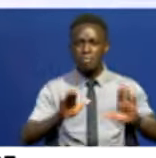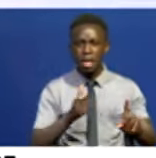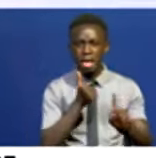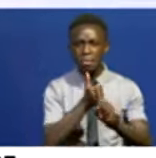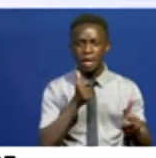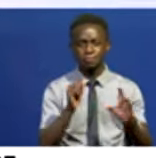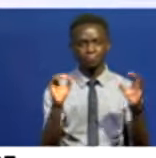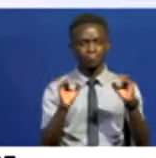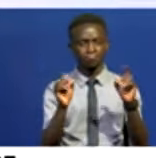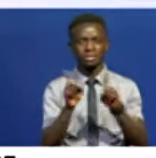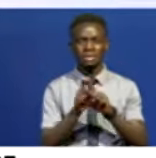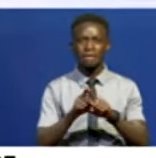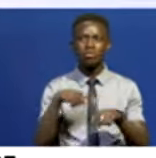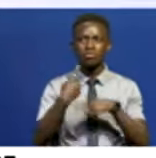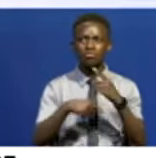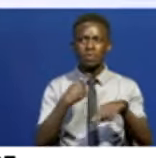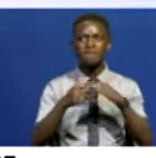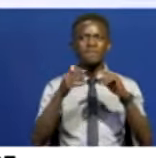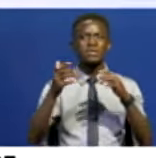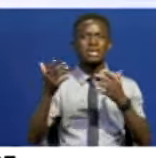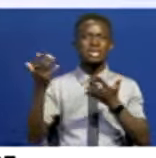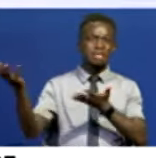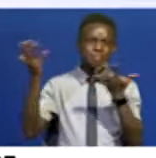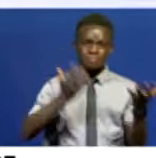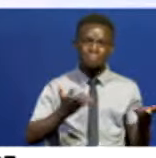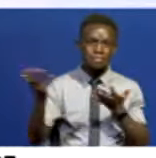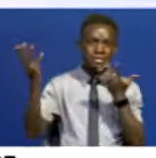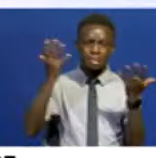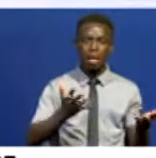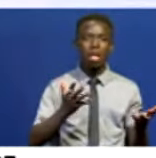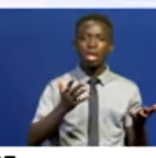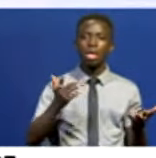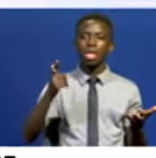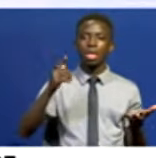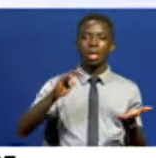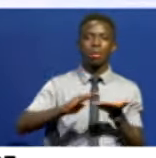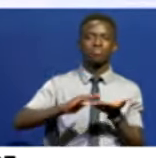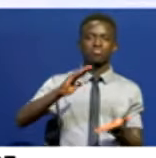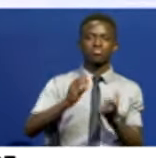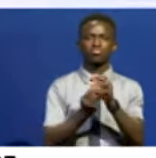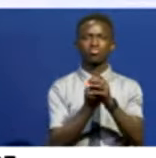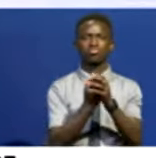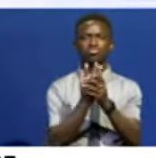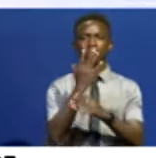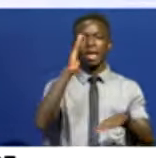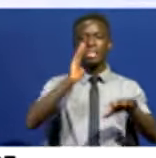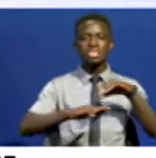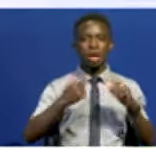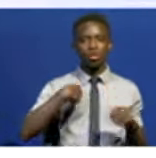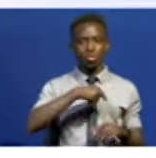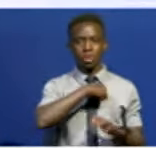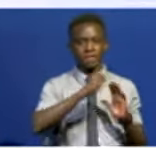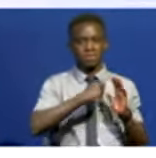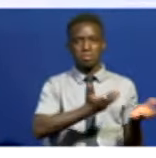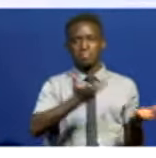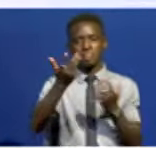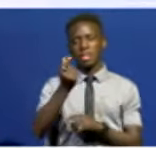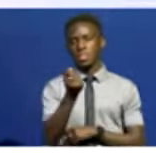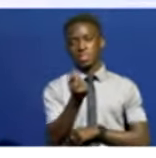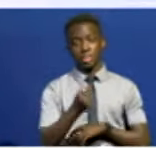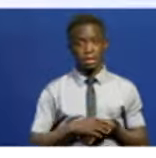imports continue to grow faster than exports, with the country importing over 70% of the total